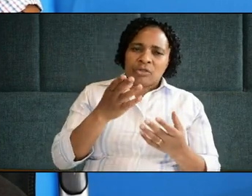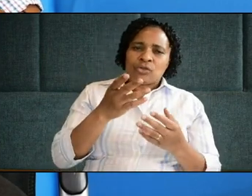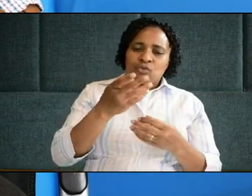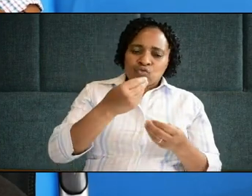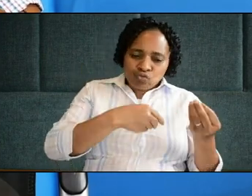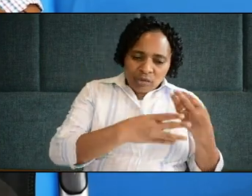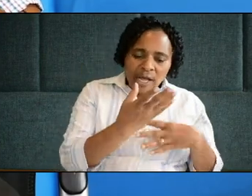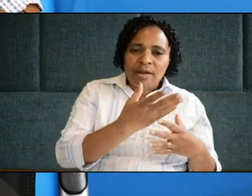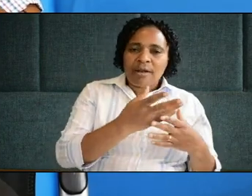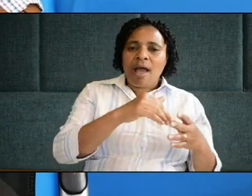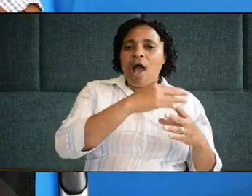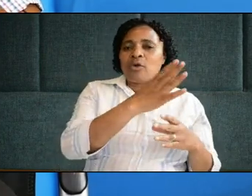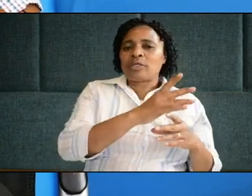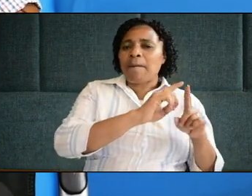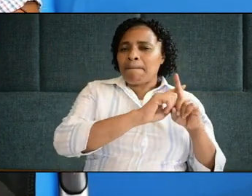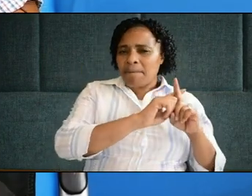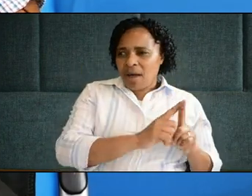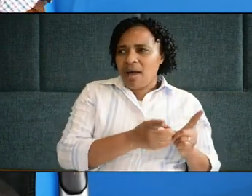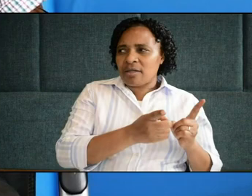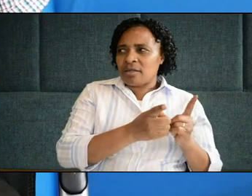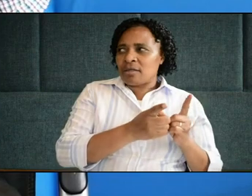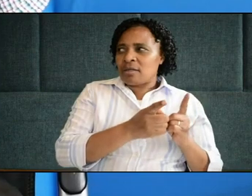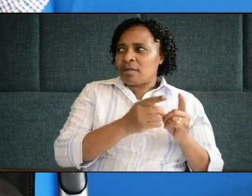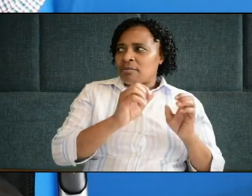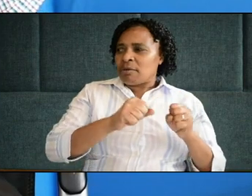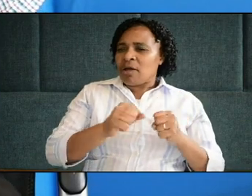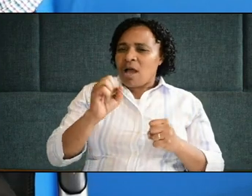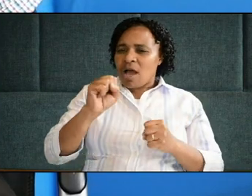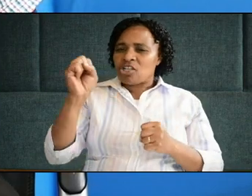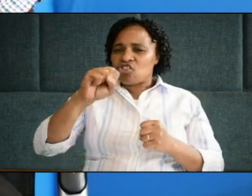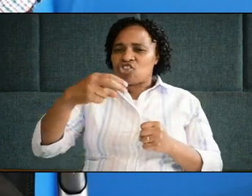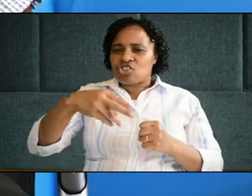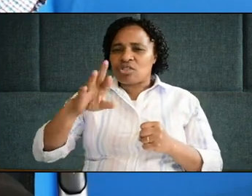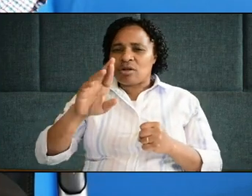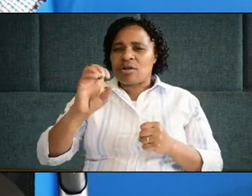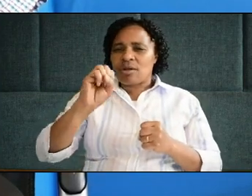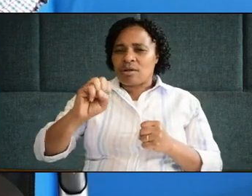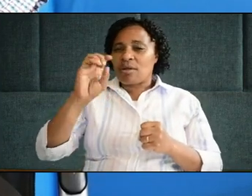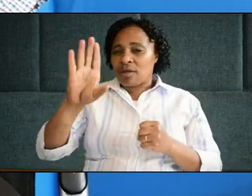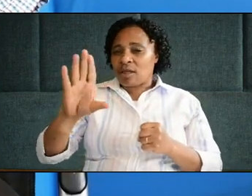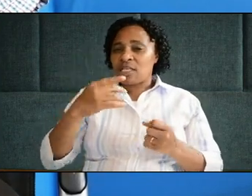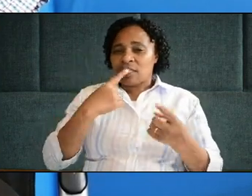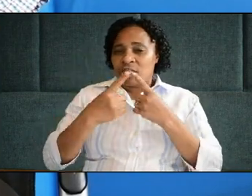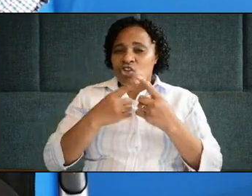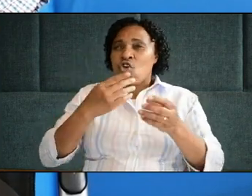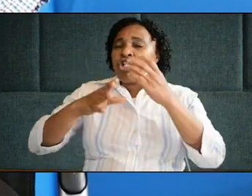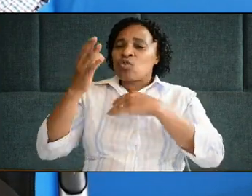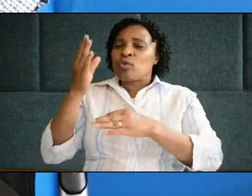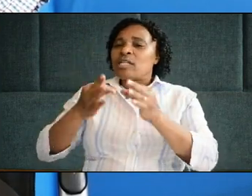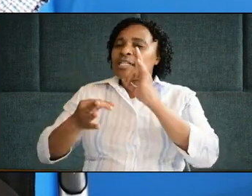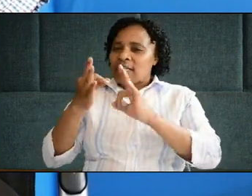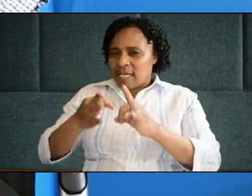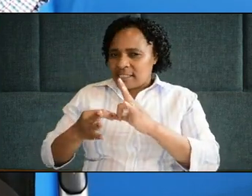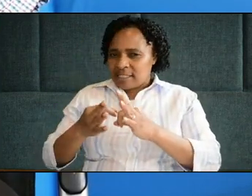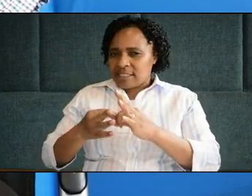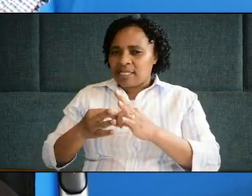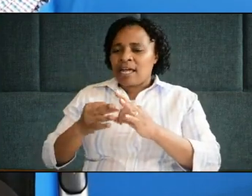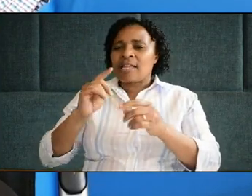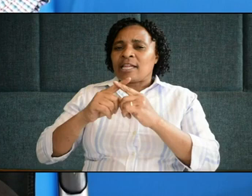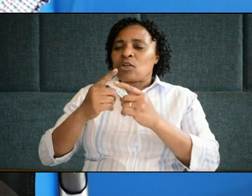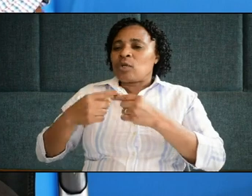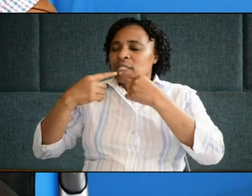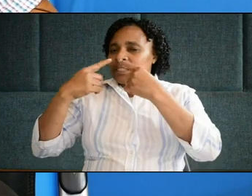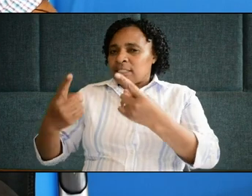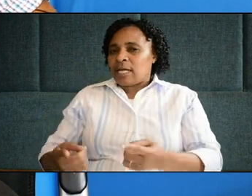out. But just as Ashleigh has said, God will judge us if we have the truth. But will not tell